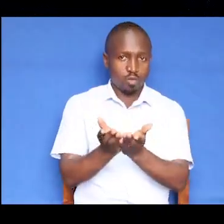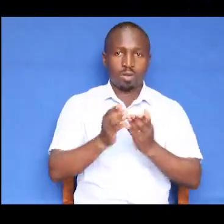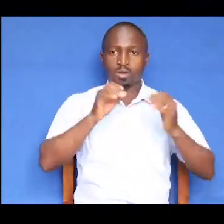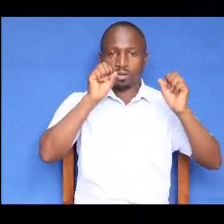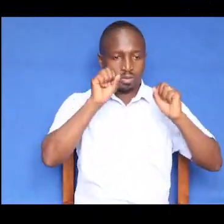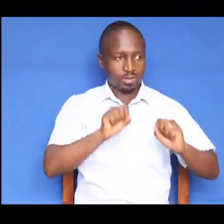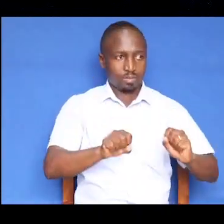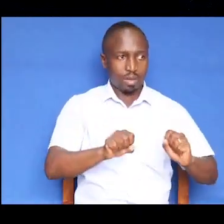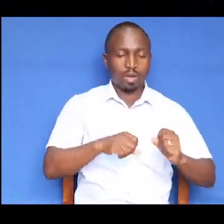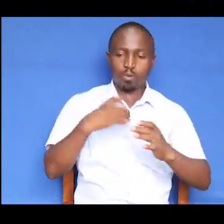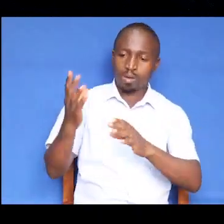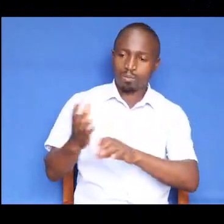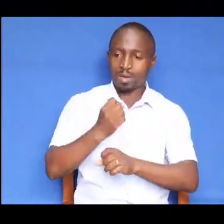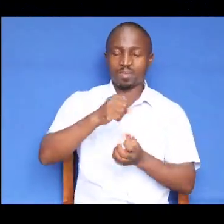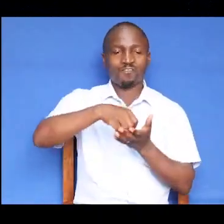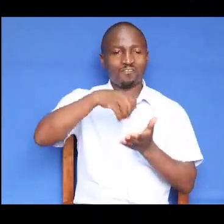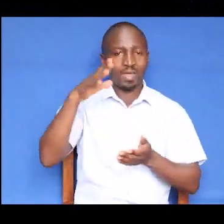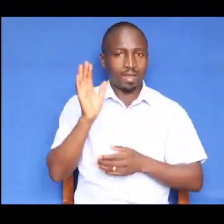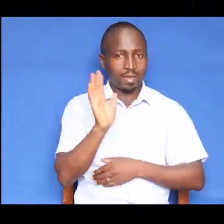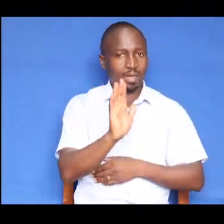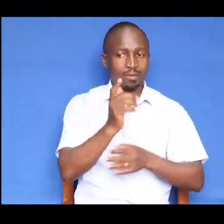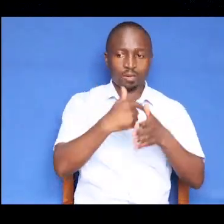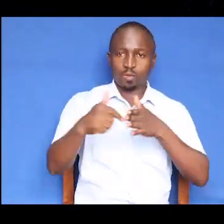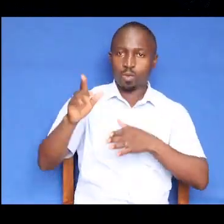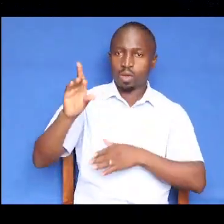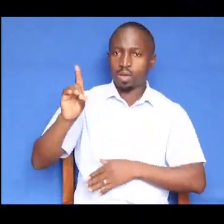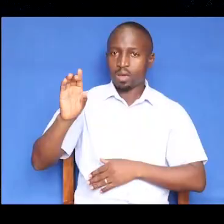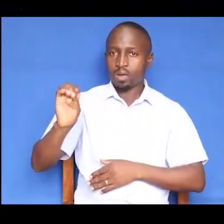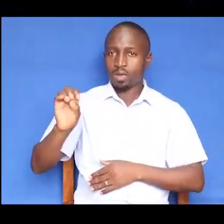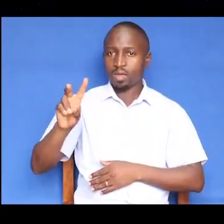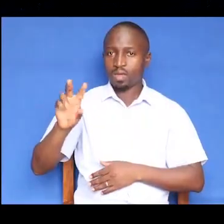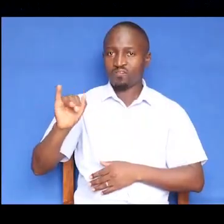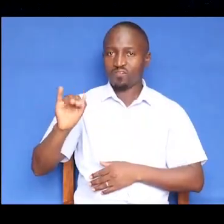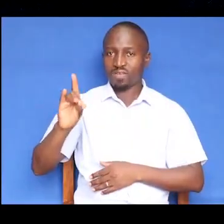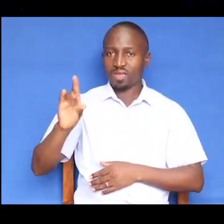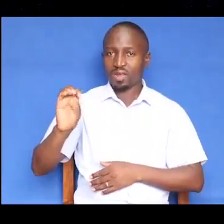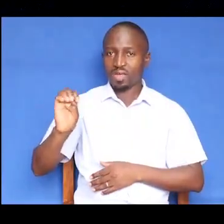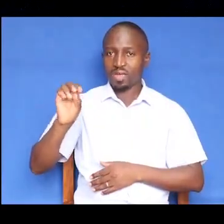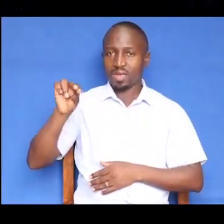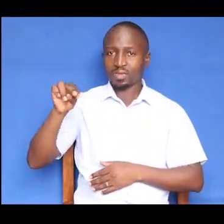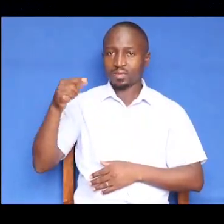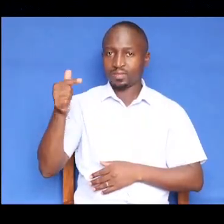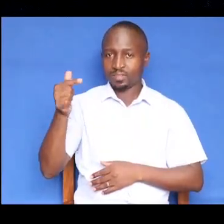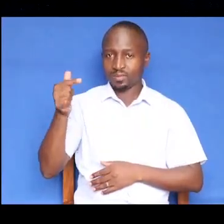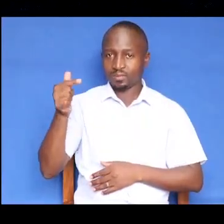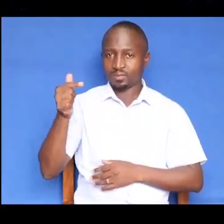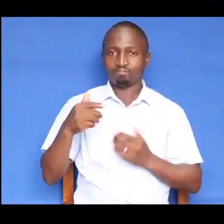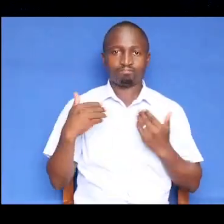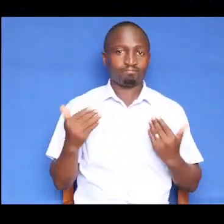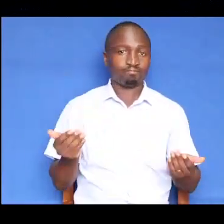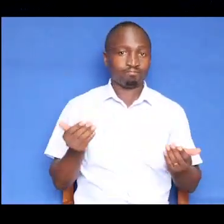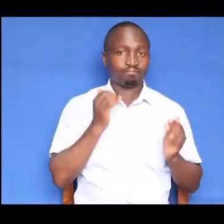to get their returns. We call it dividend. So assume dividend